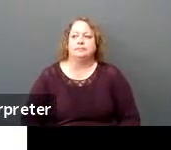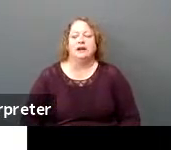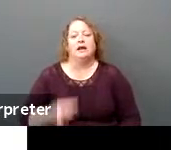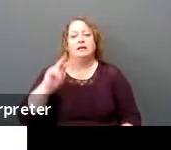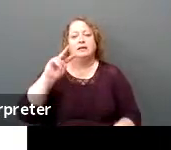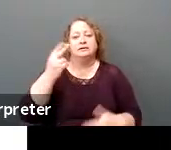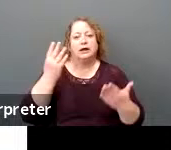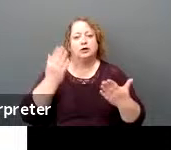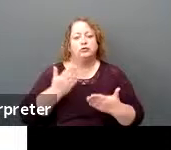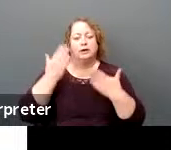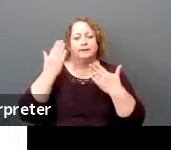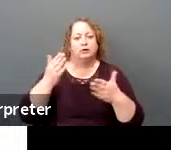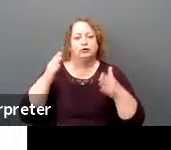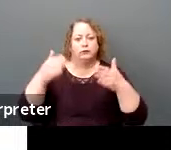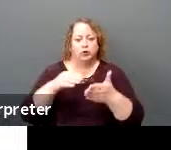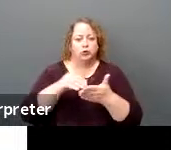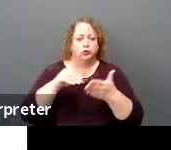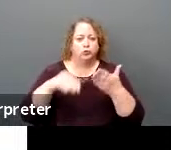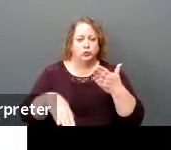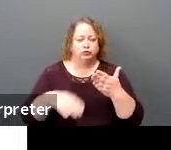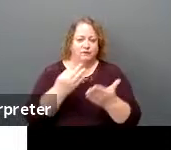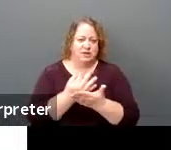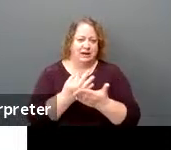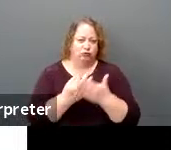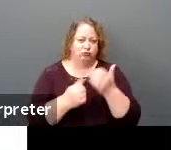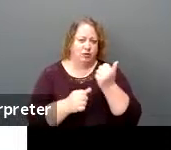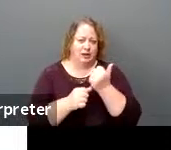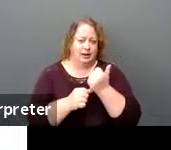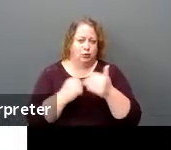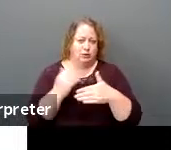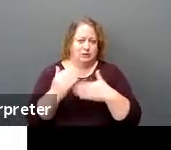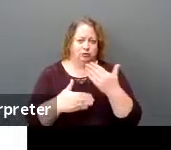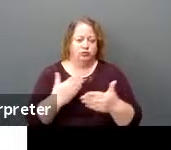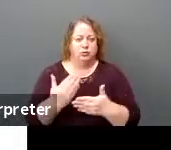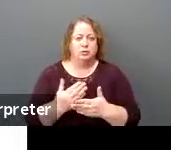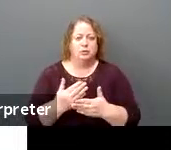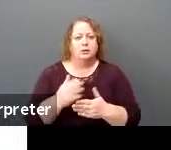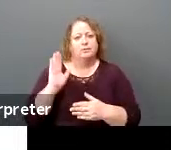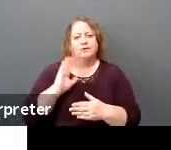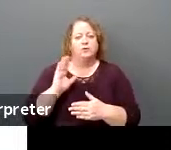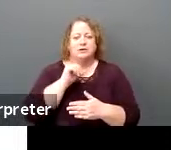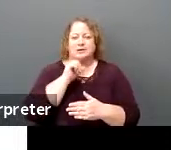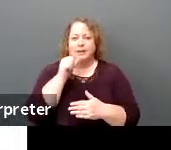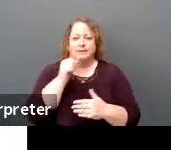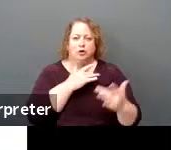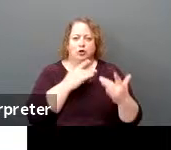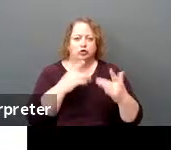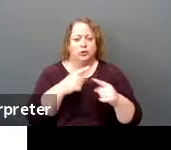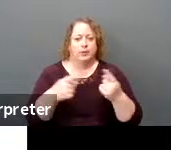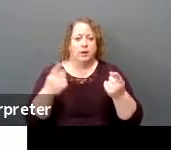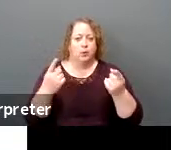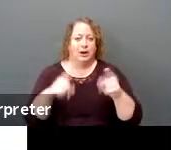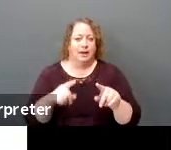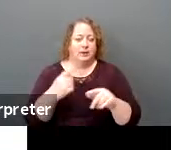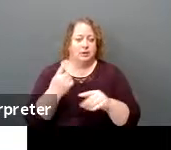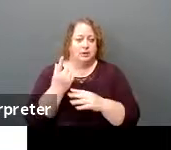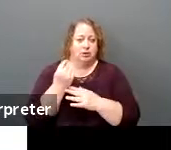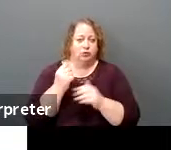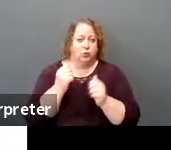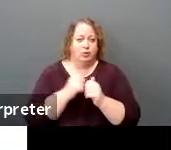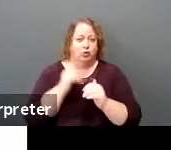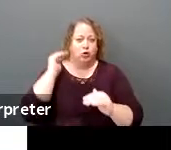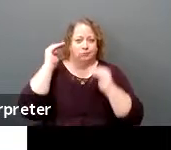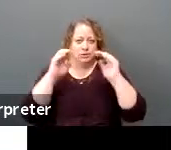And then the second recommendation centers on student financial aid procedures. Historically, this hasn't been a concern, but what happened this past year was with our adult